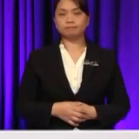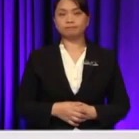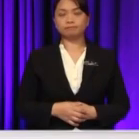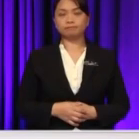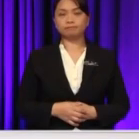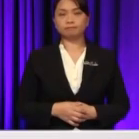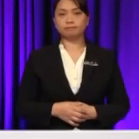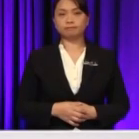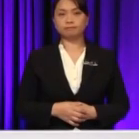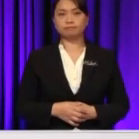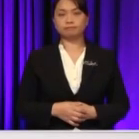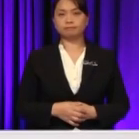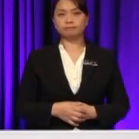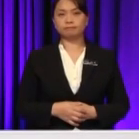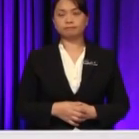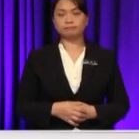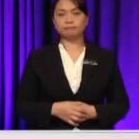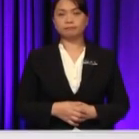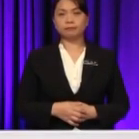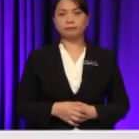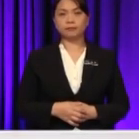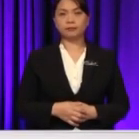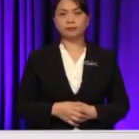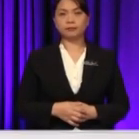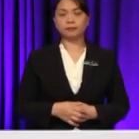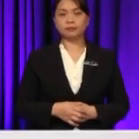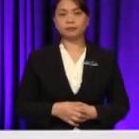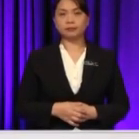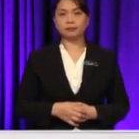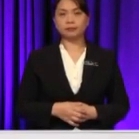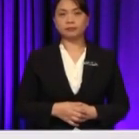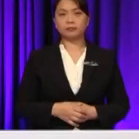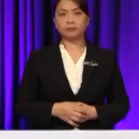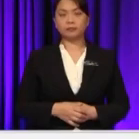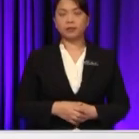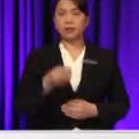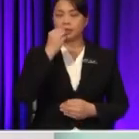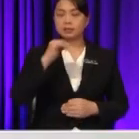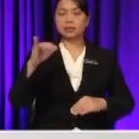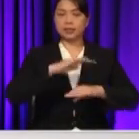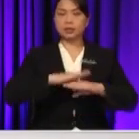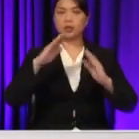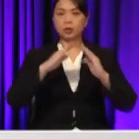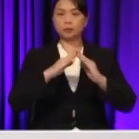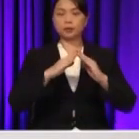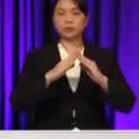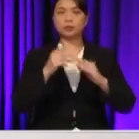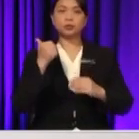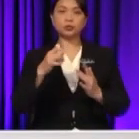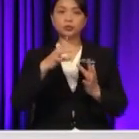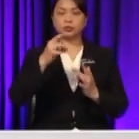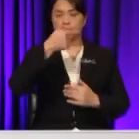Okay, can you please take it a little closer to you, not closer to camera? Okay, eating at home is definitely a good choice because